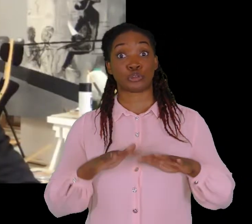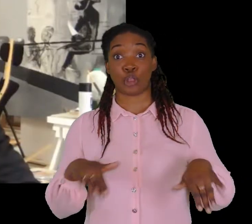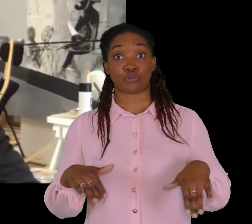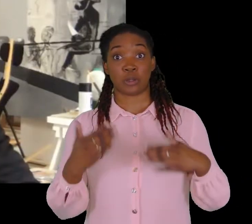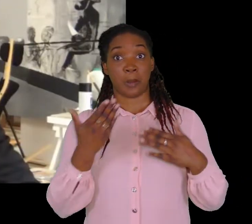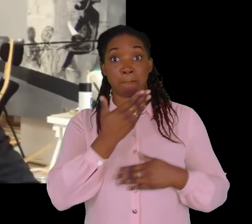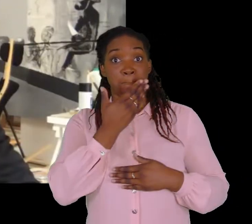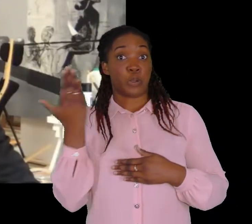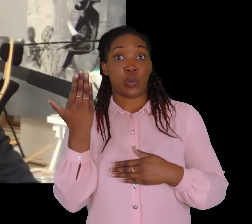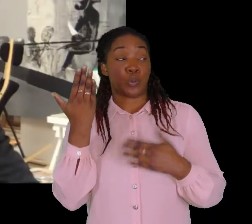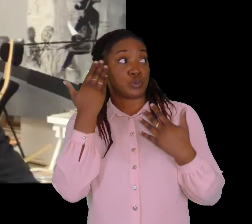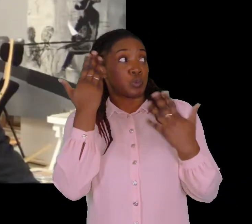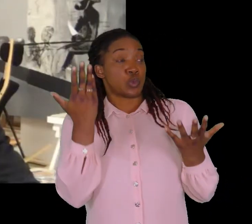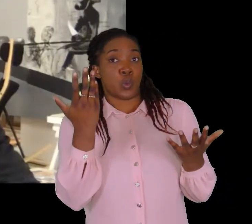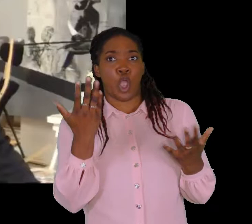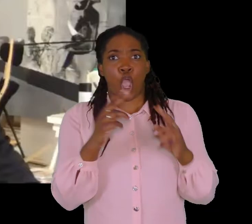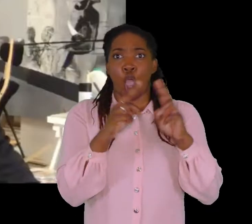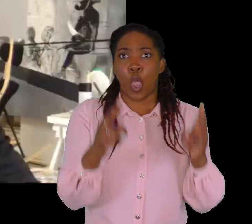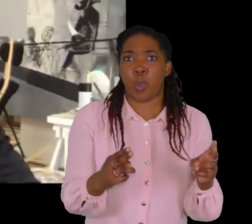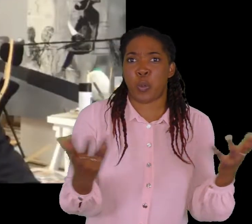So Britain's a melting pot of very many